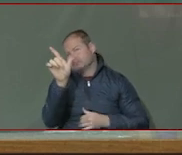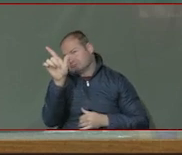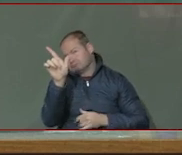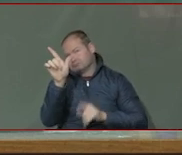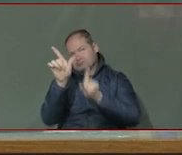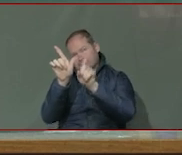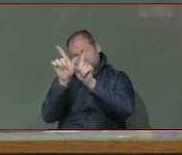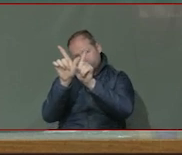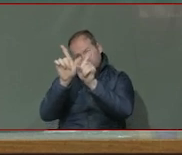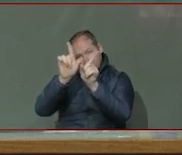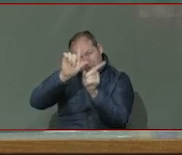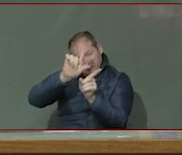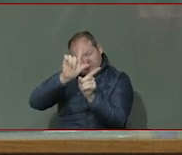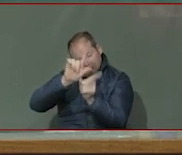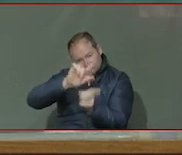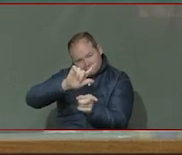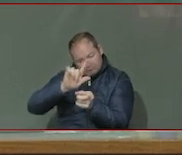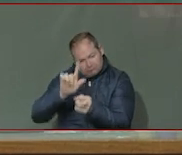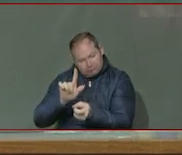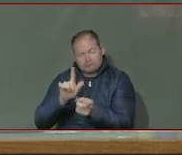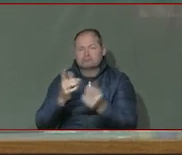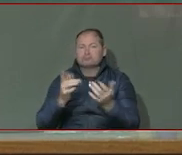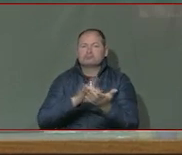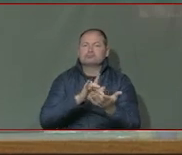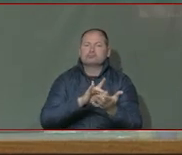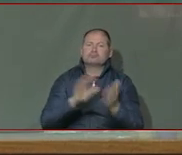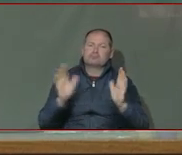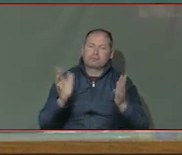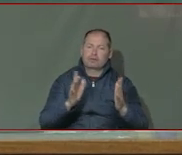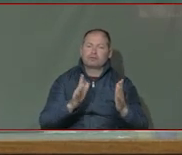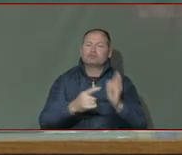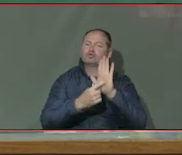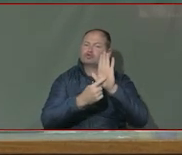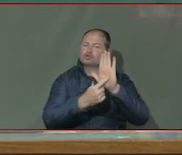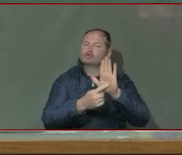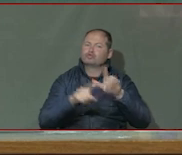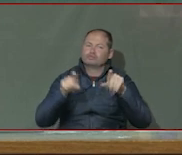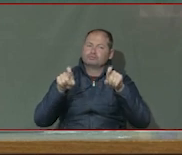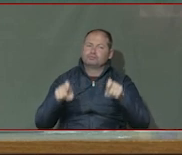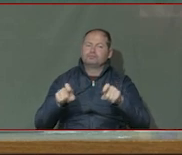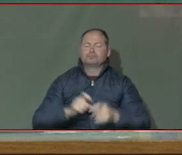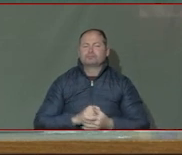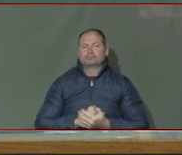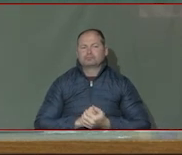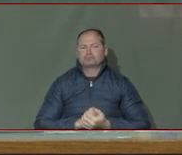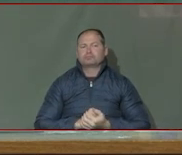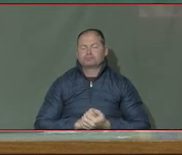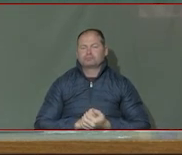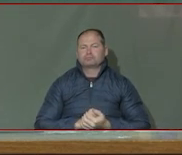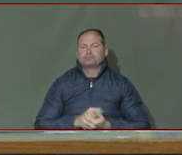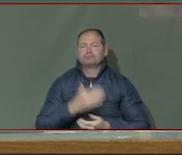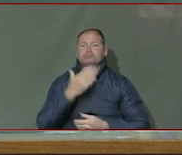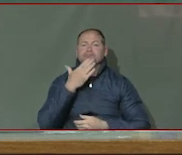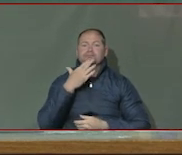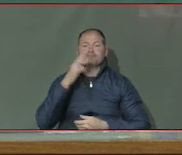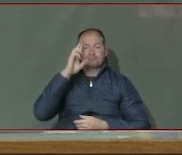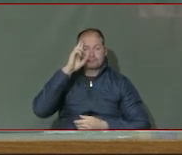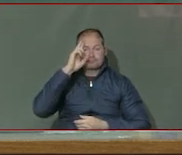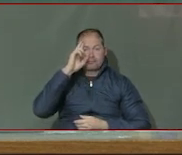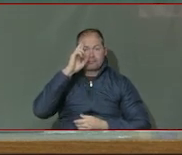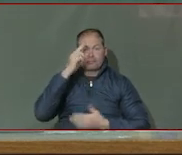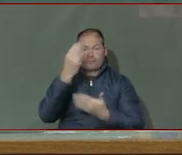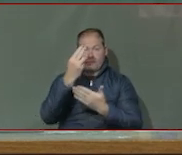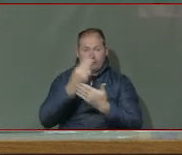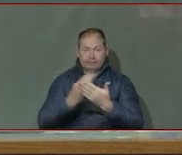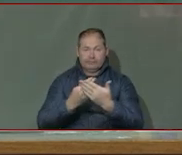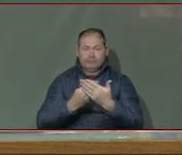certain sectors of the big pie chart. You must show the calculations, and always remember heading of a graph and